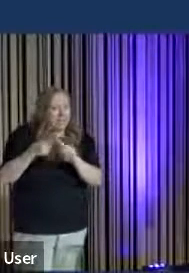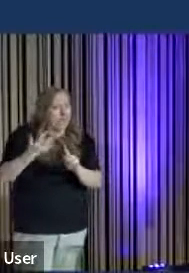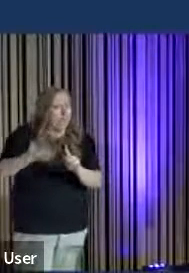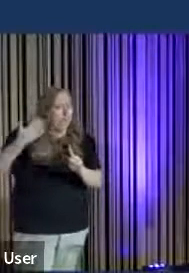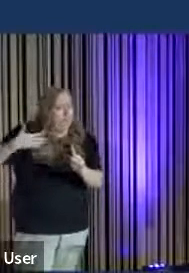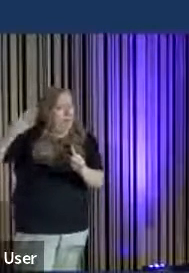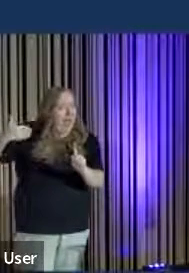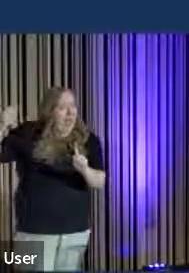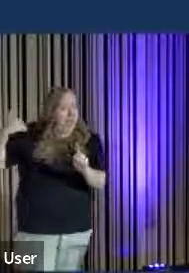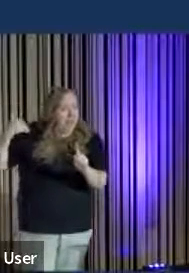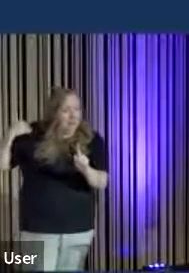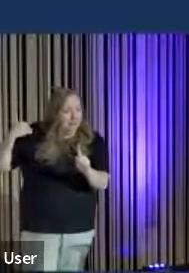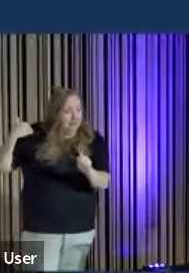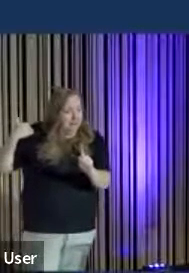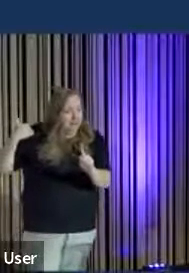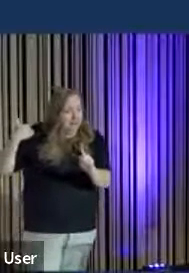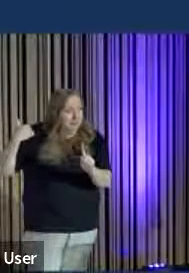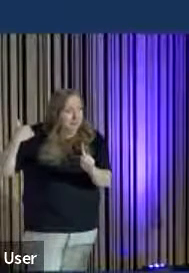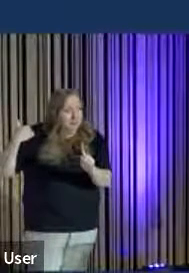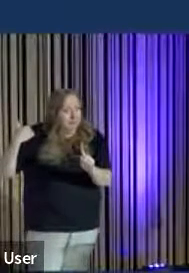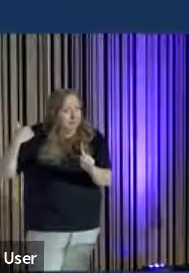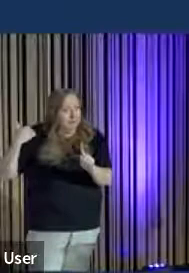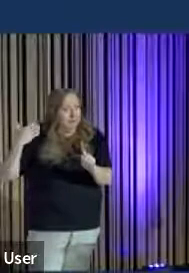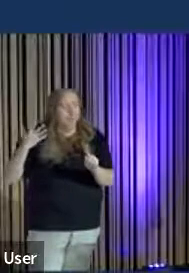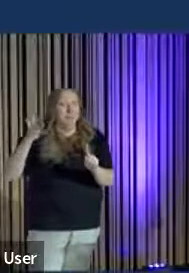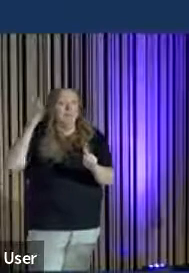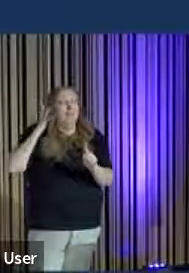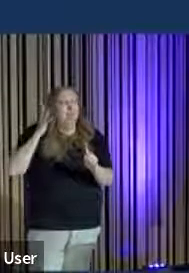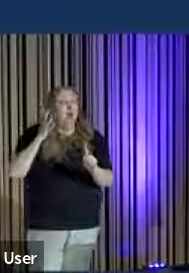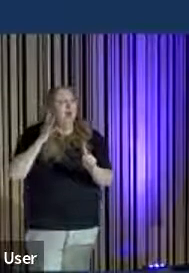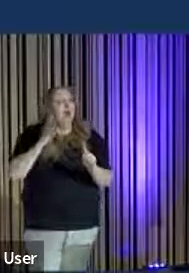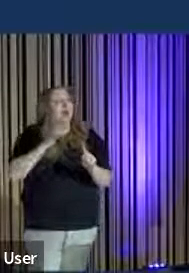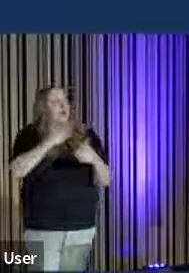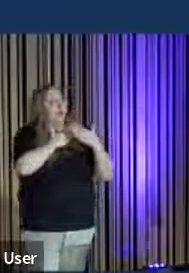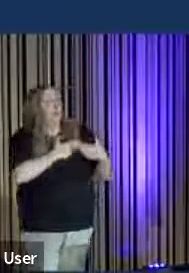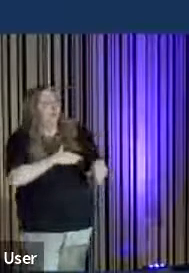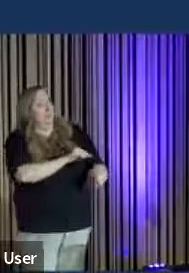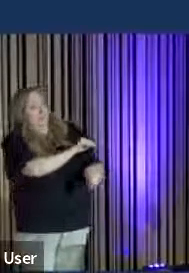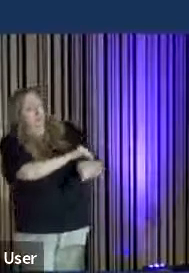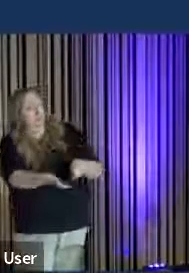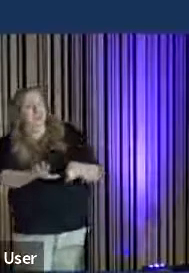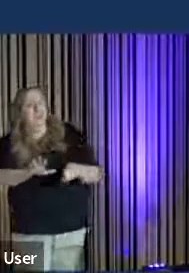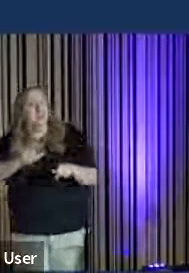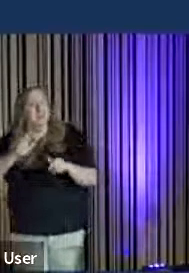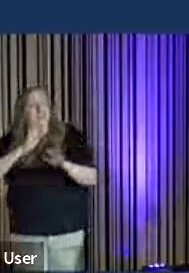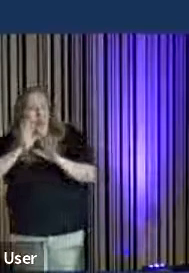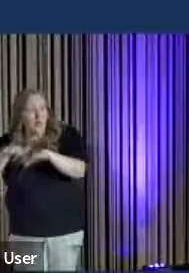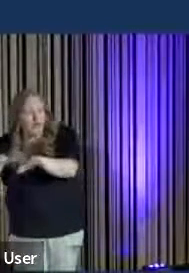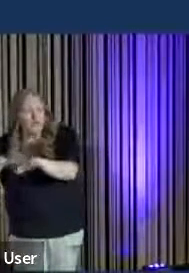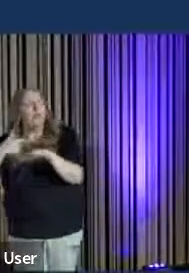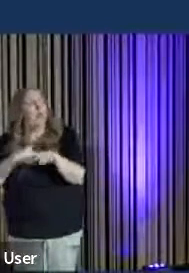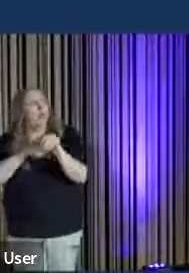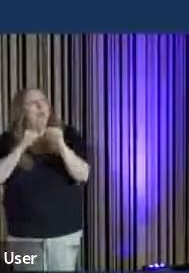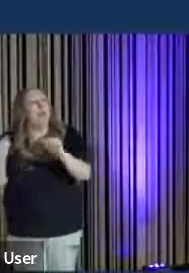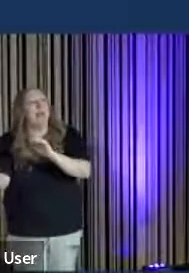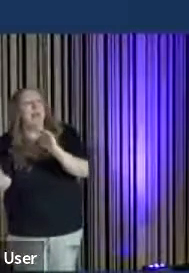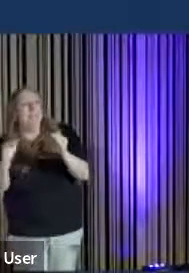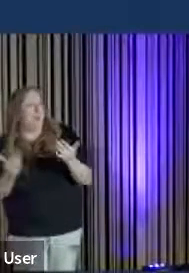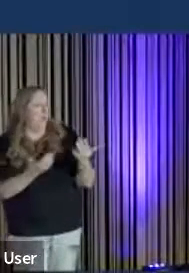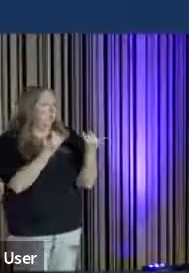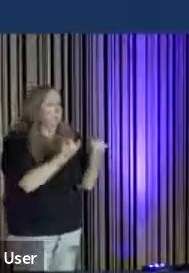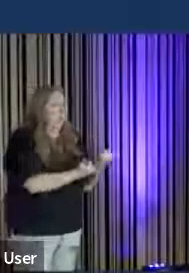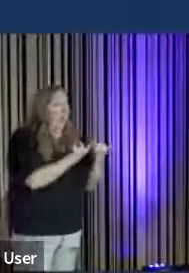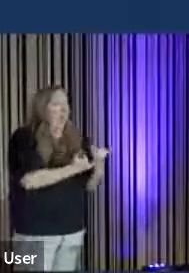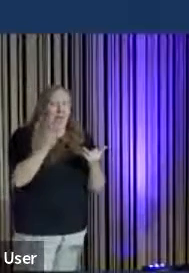the past before the ocean was too heavily impacted by humans, so that we can compare the ocean today with the ocean how